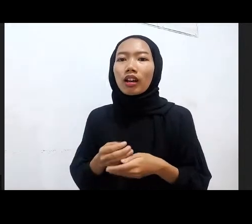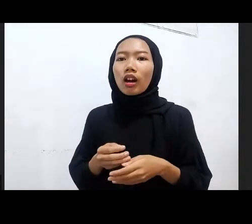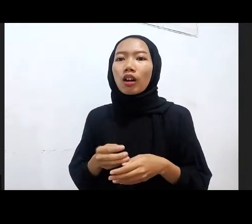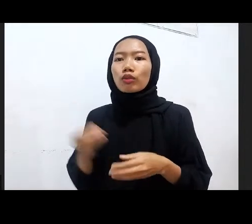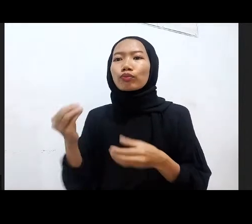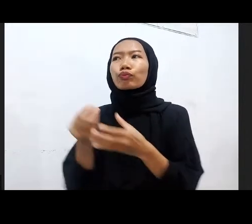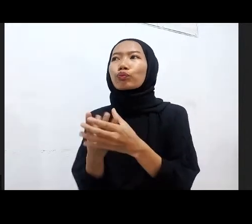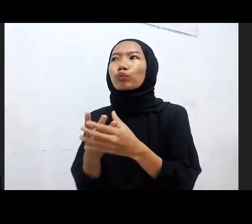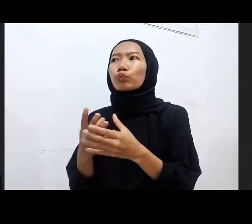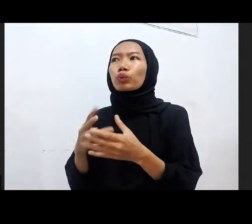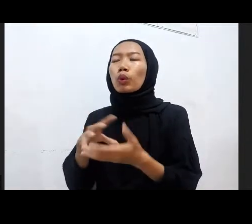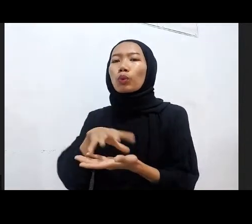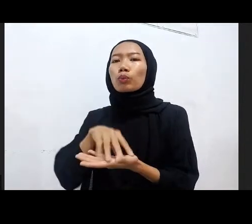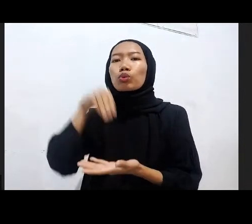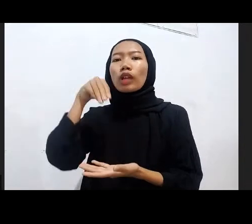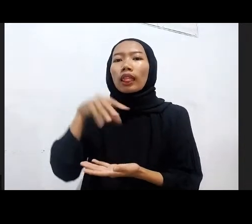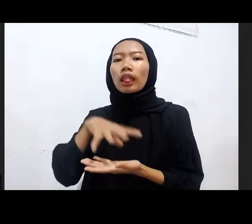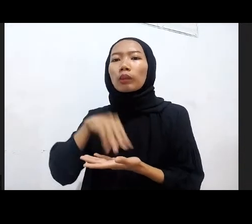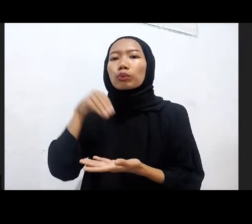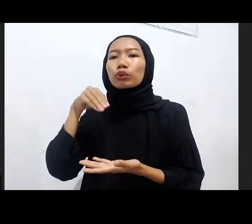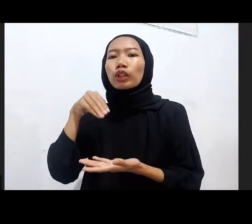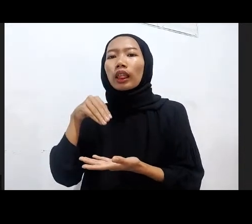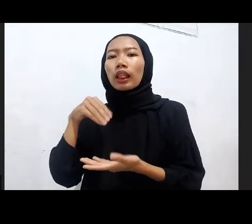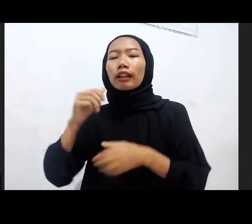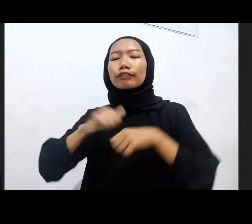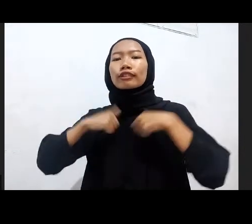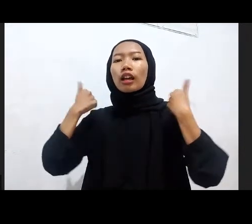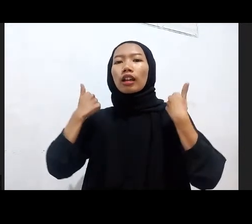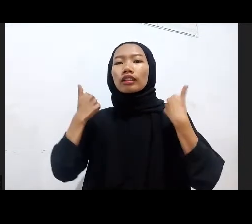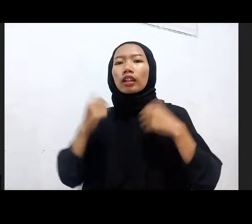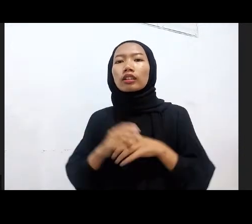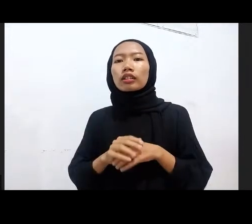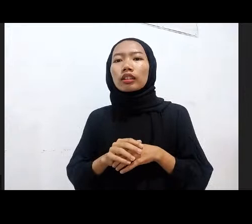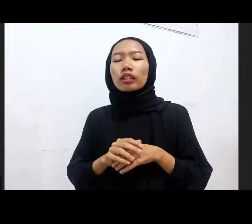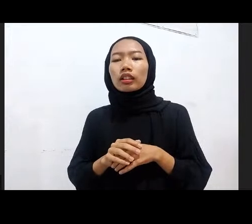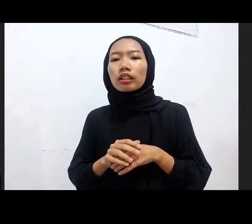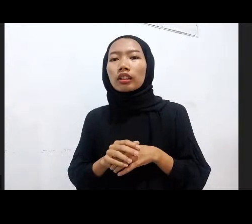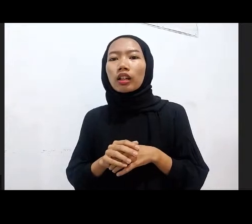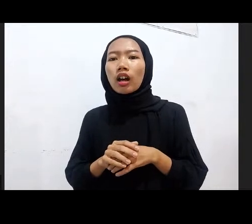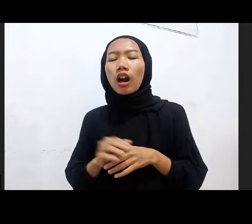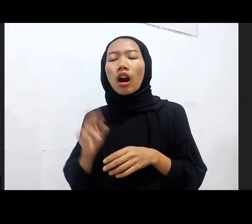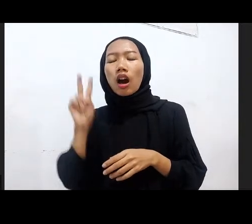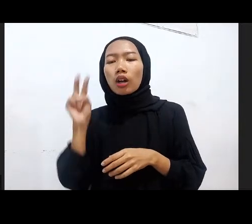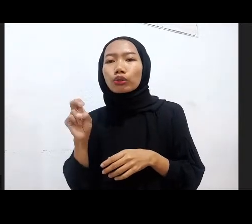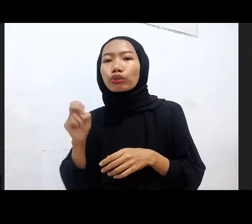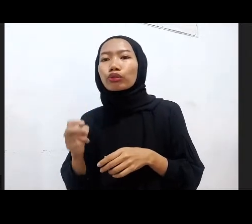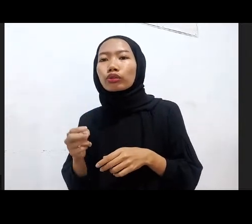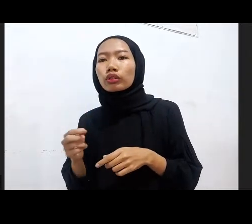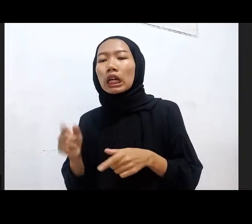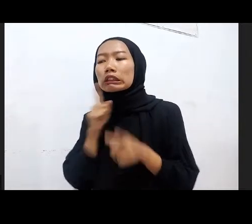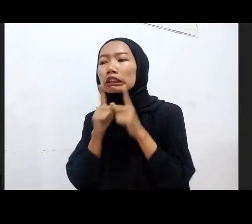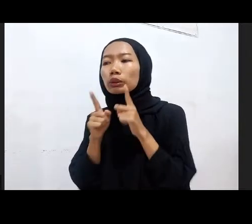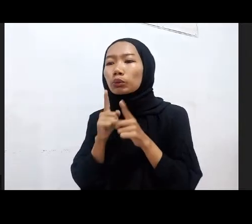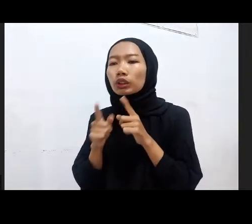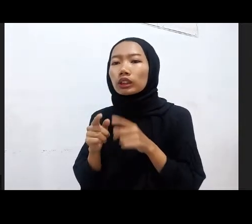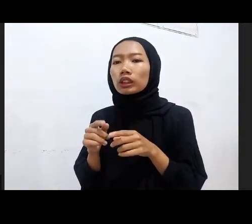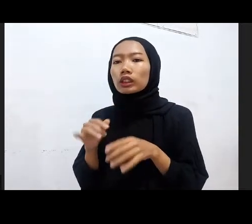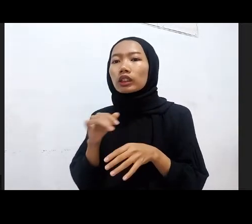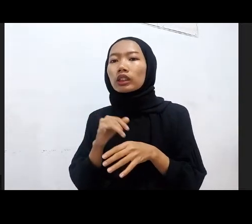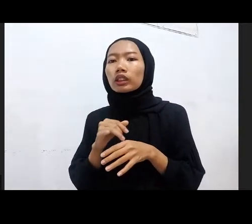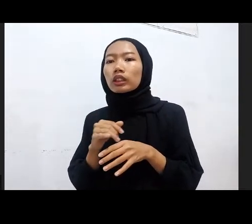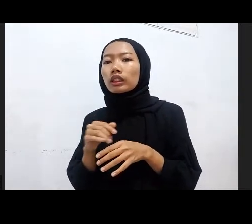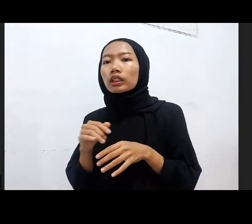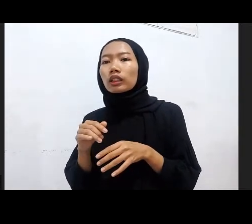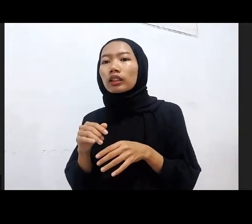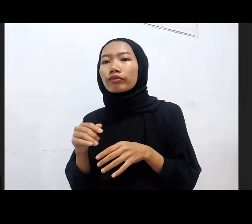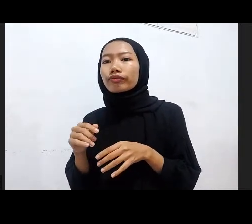on the elimination of cervical cancers. And they've brought me in to be part of the discussion to ensure that